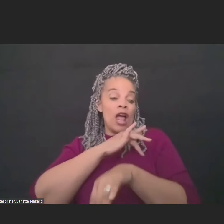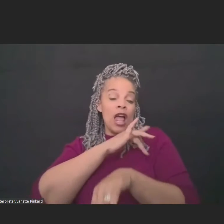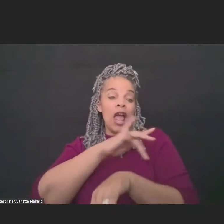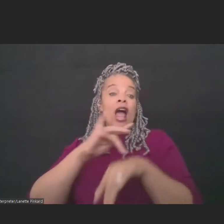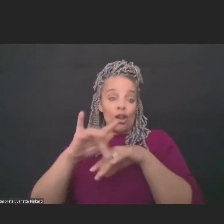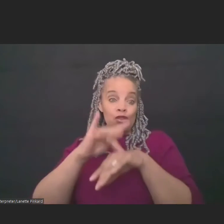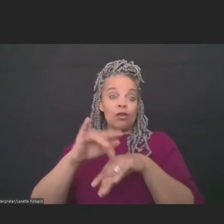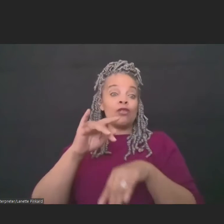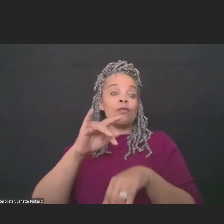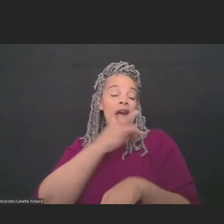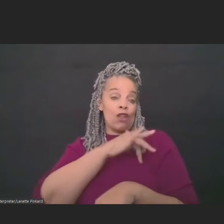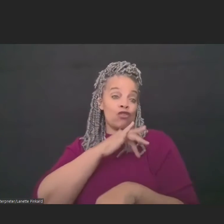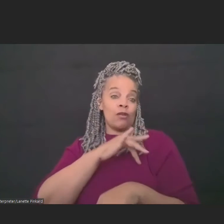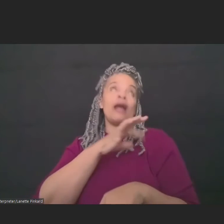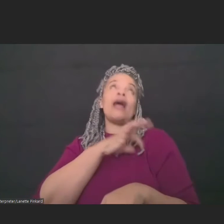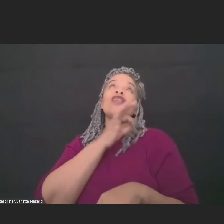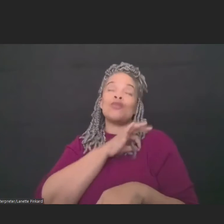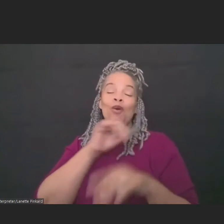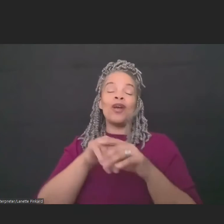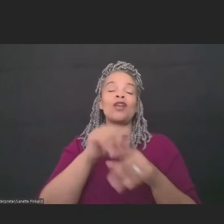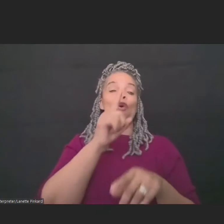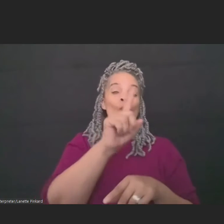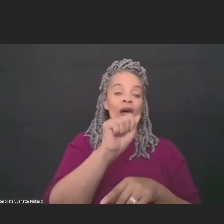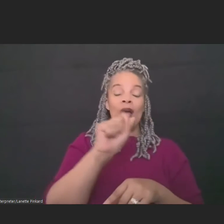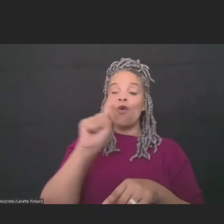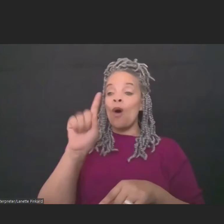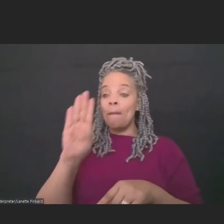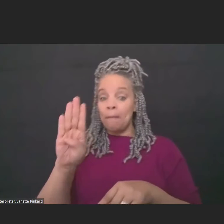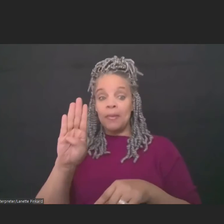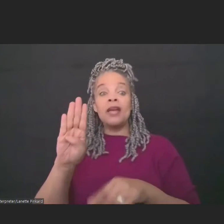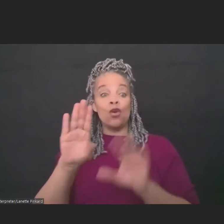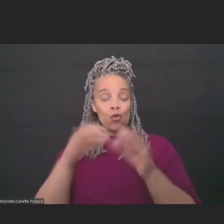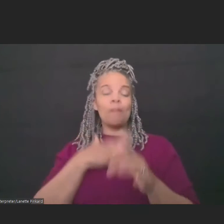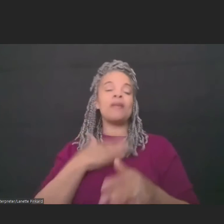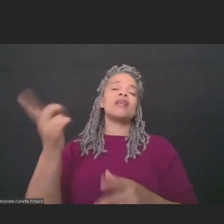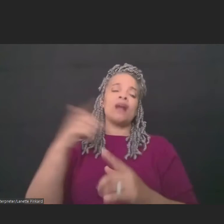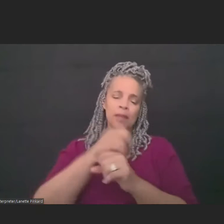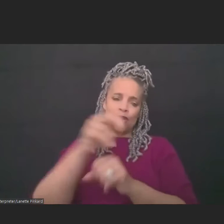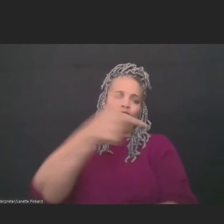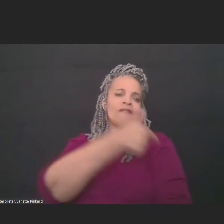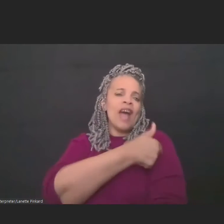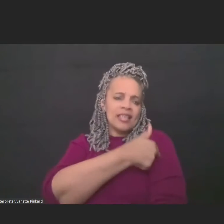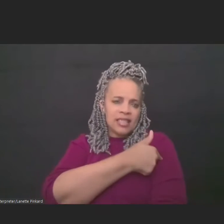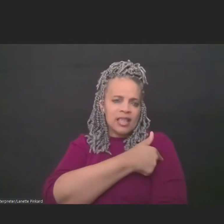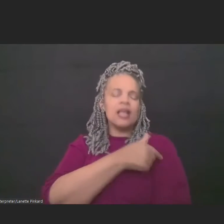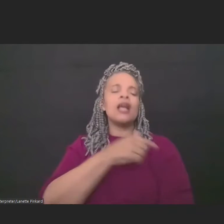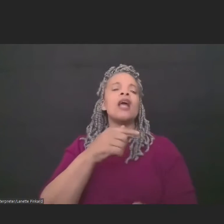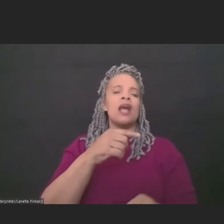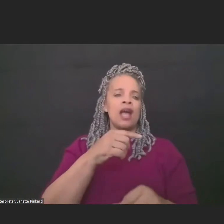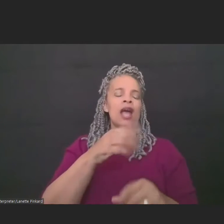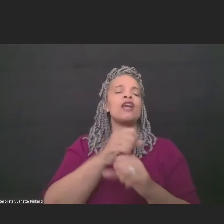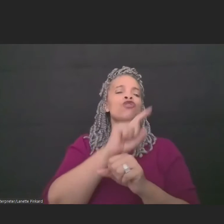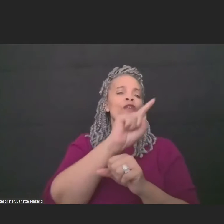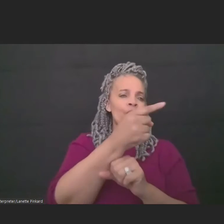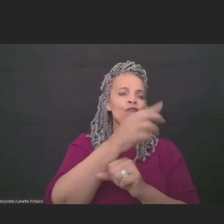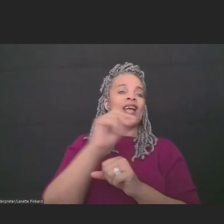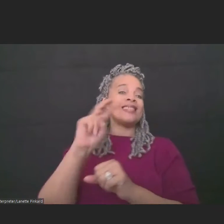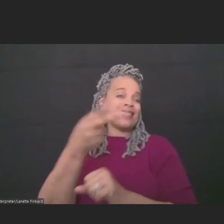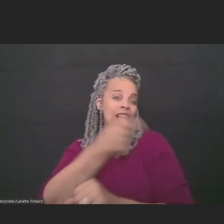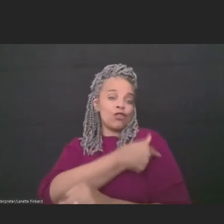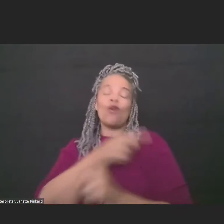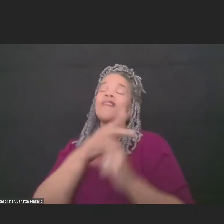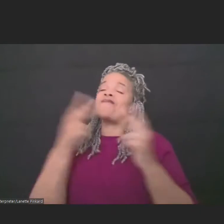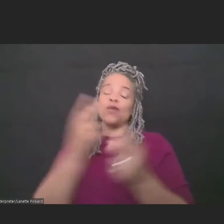your vaccine and make sure you get the second dose of that vaccine. It's a very safe